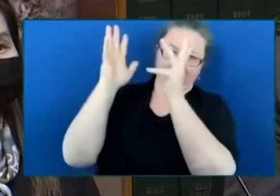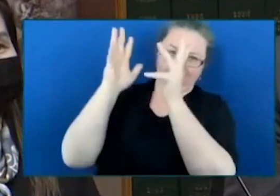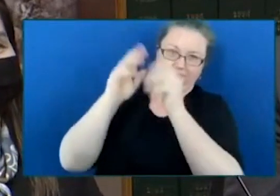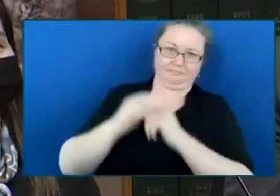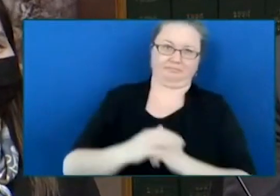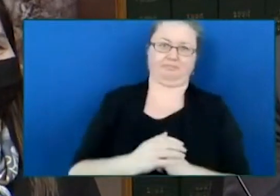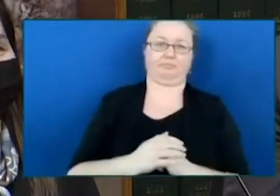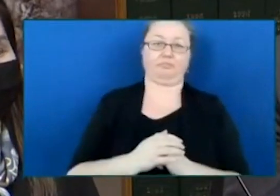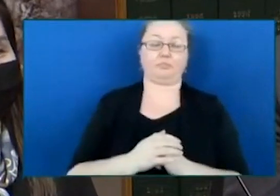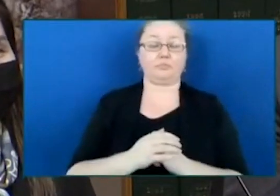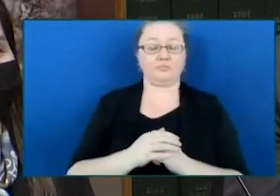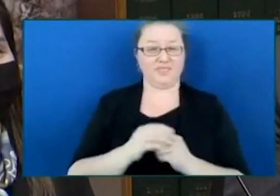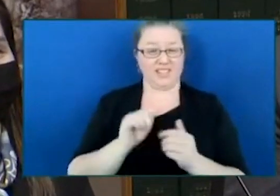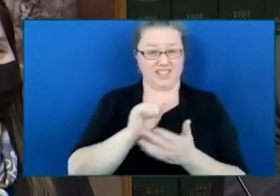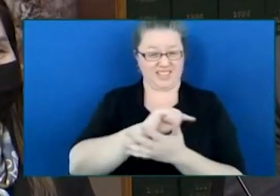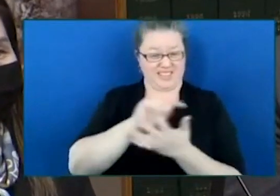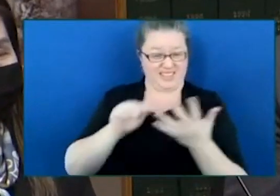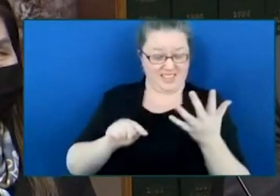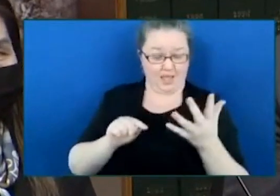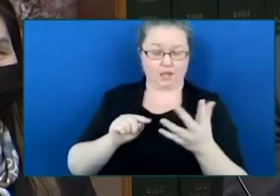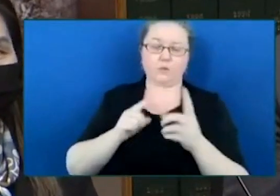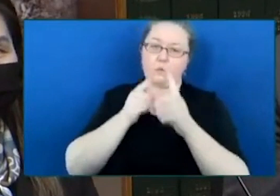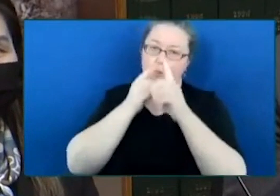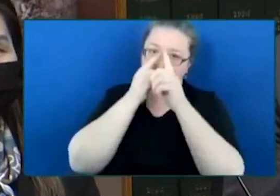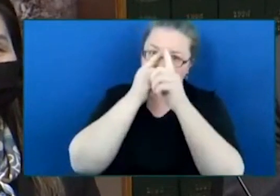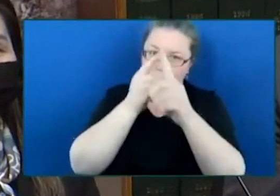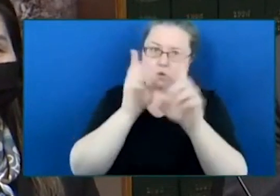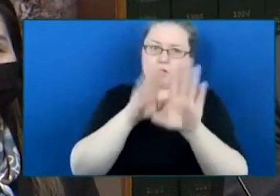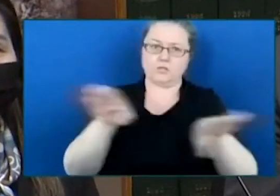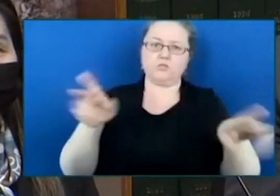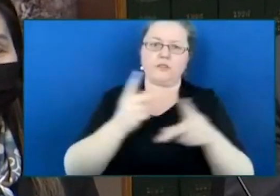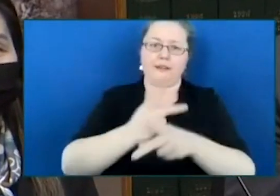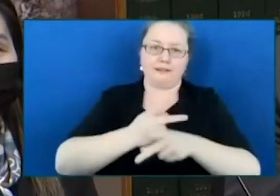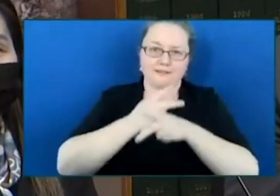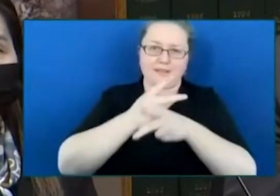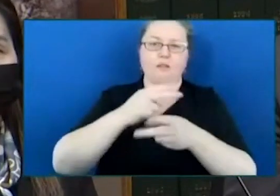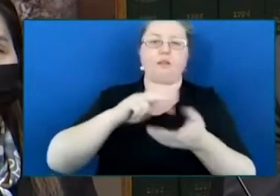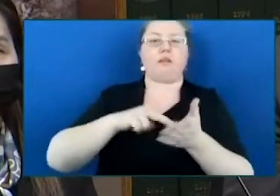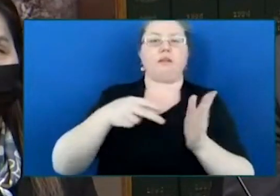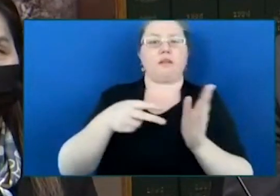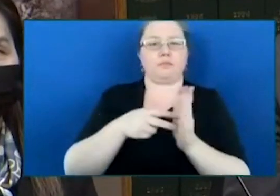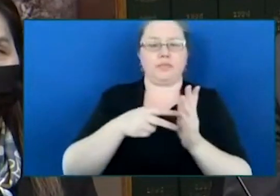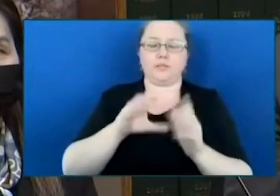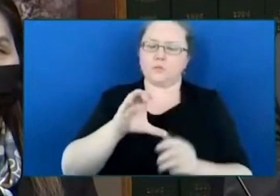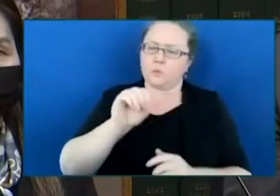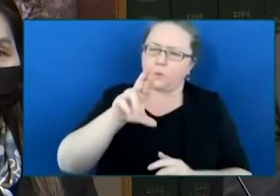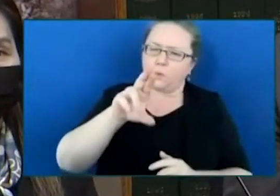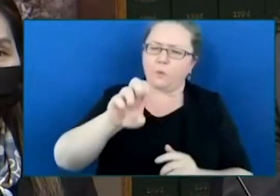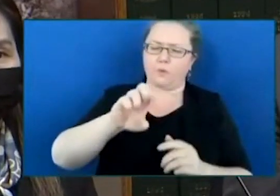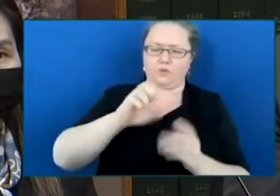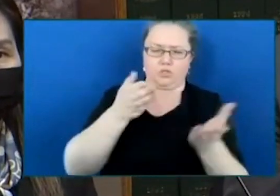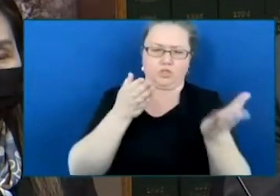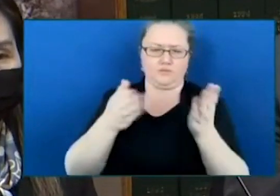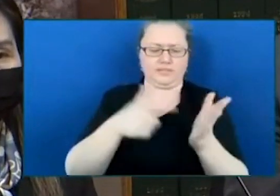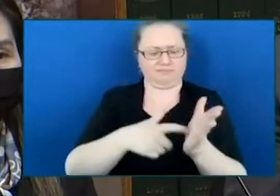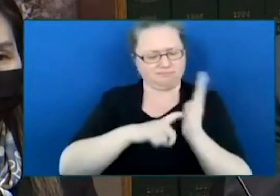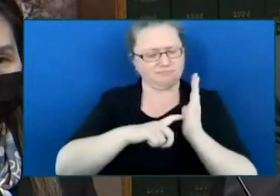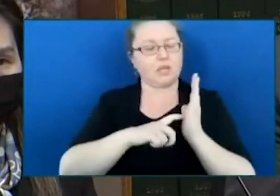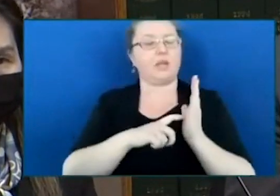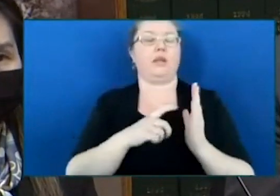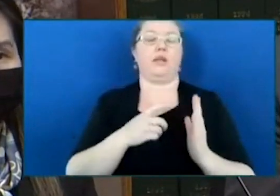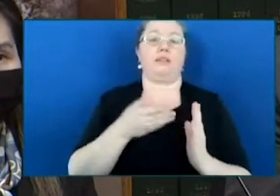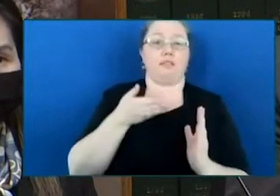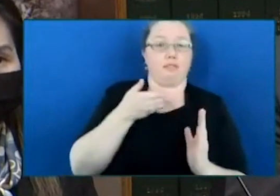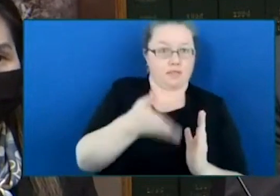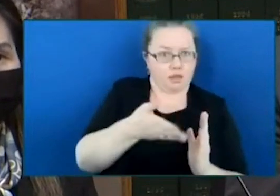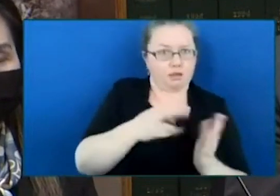This is all part of our government's work to establish childcare as a core service that's available to any family that wants it, when they need it, at a price